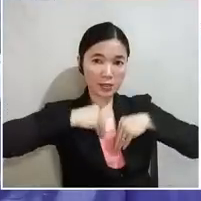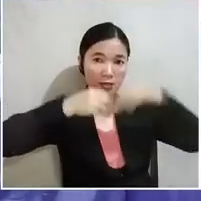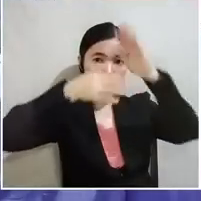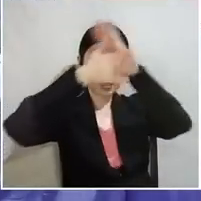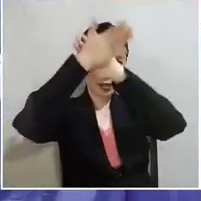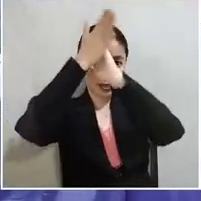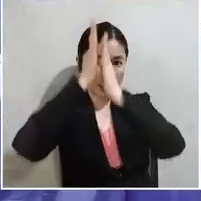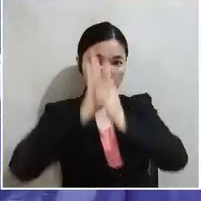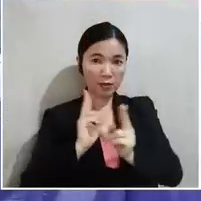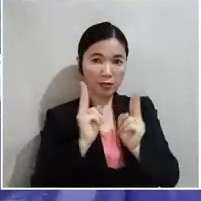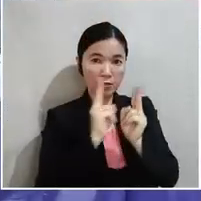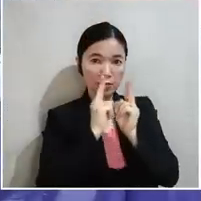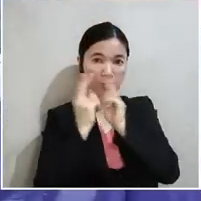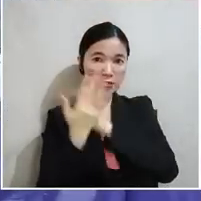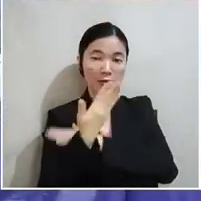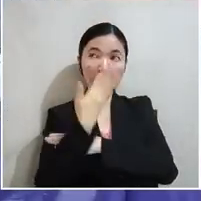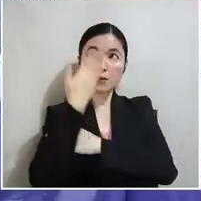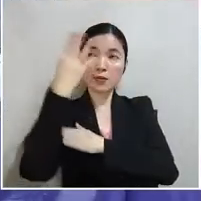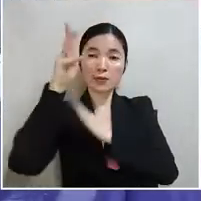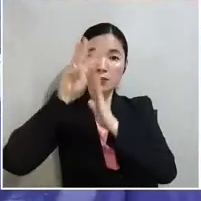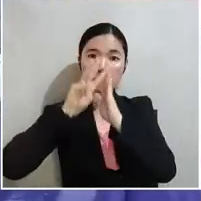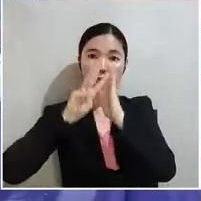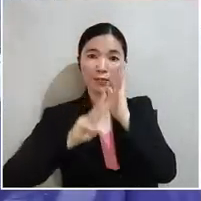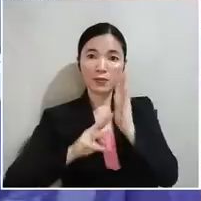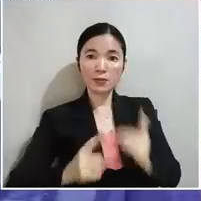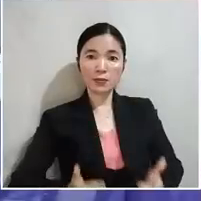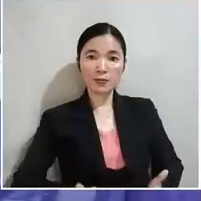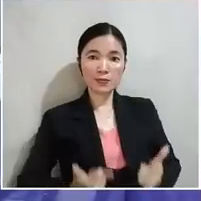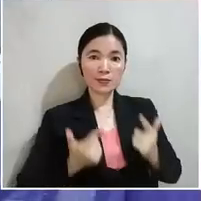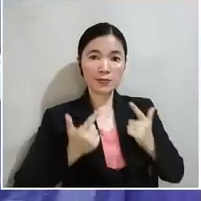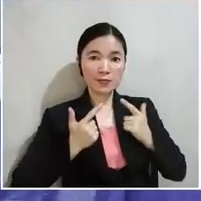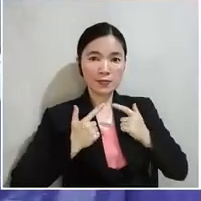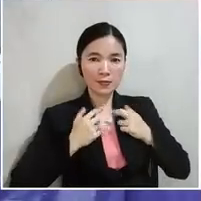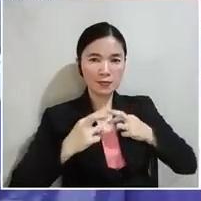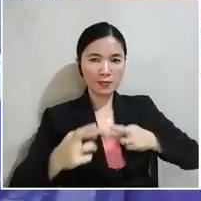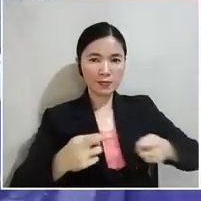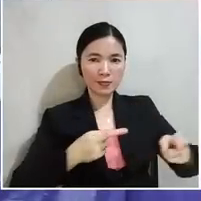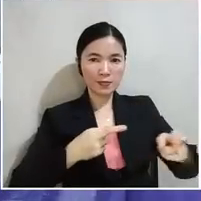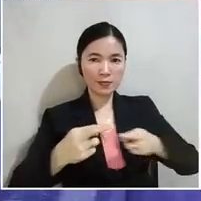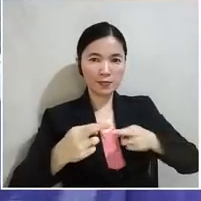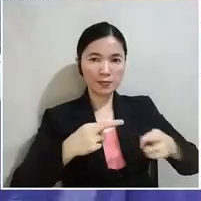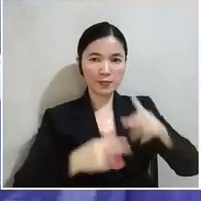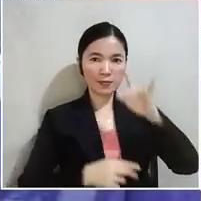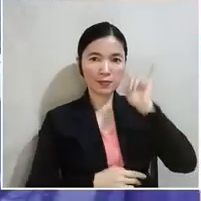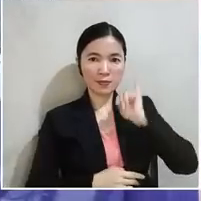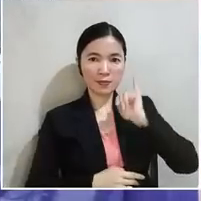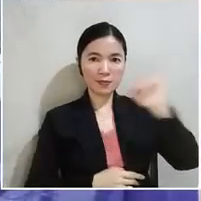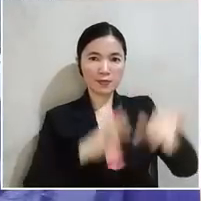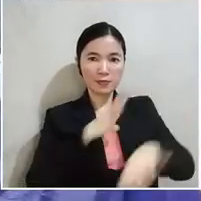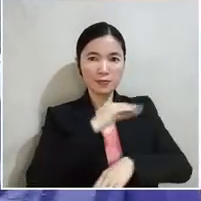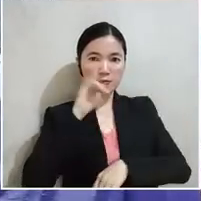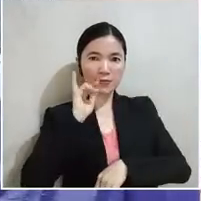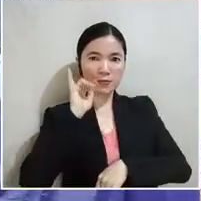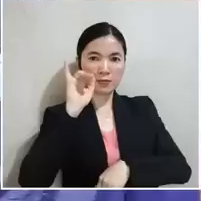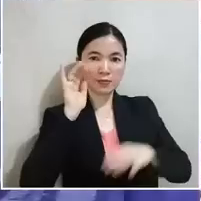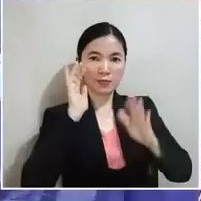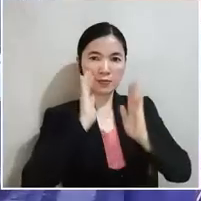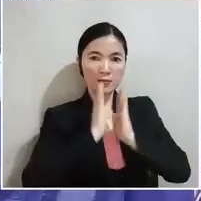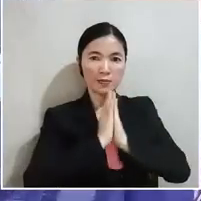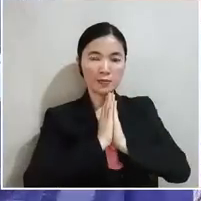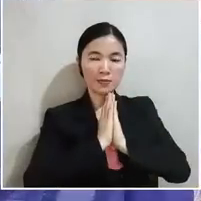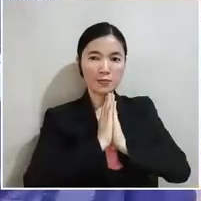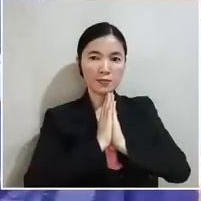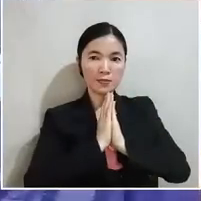and unity in accordance with your will, who live and reign forever and ever. Amen.